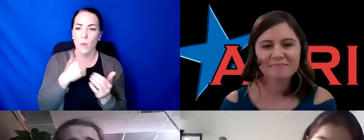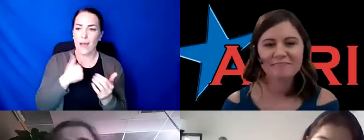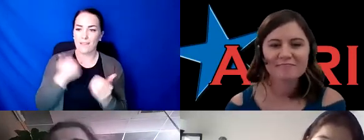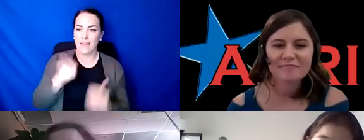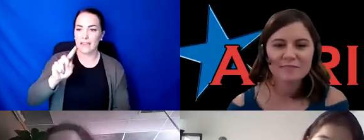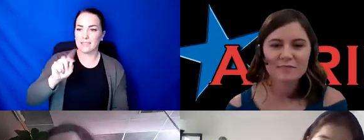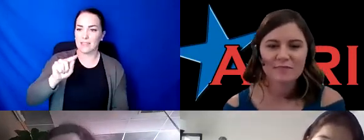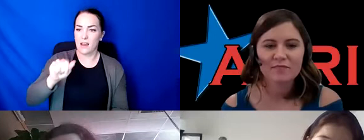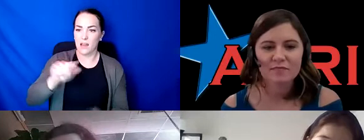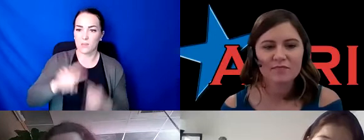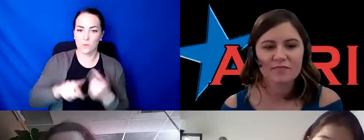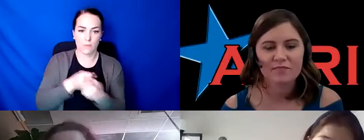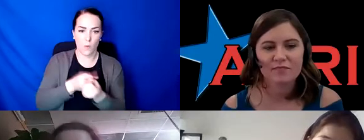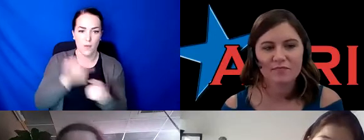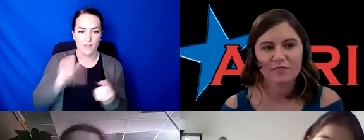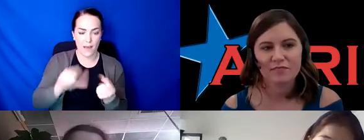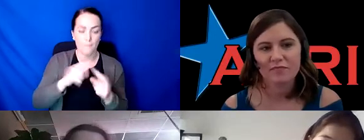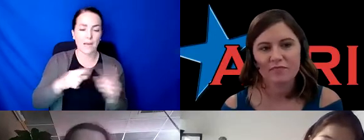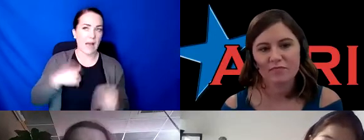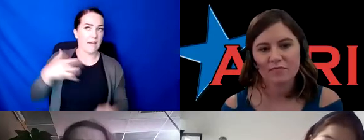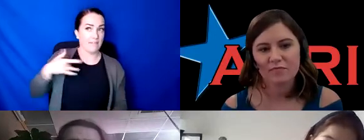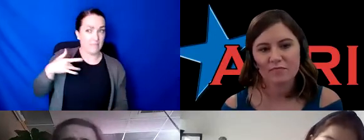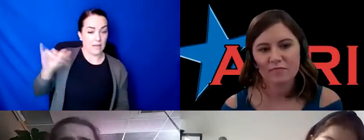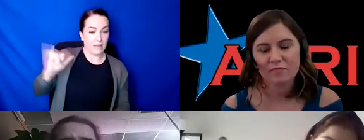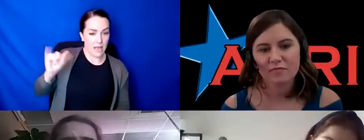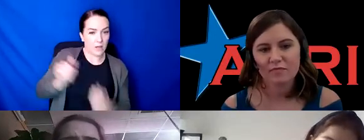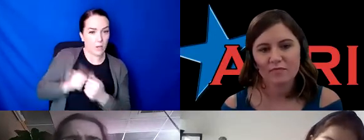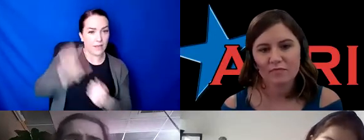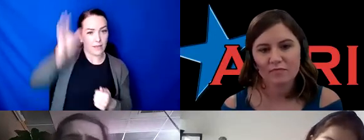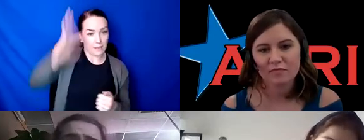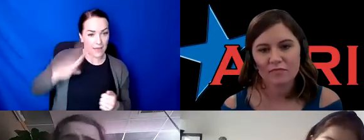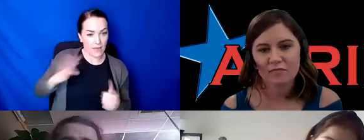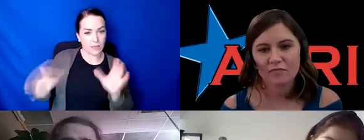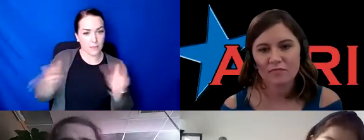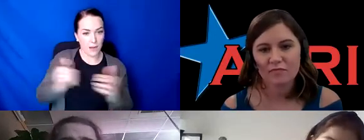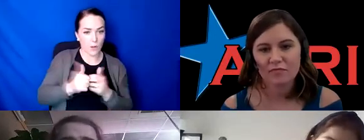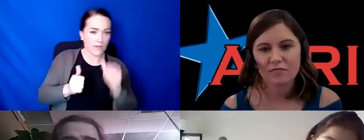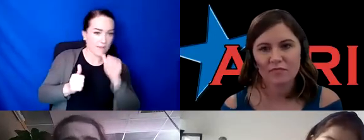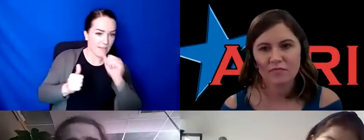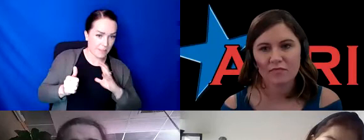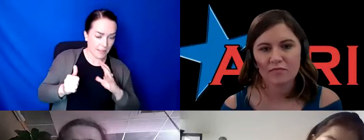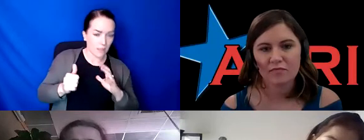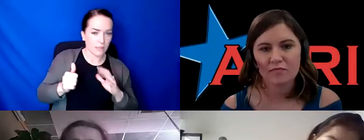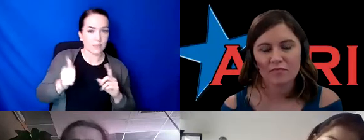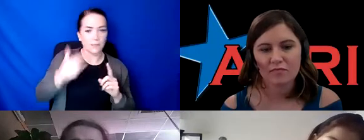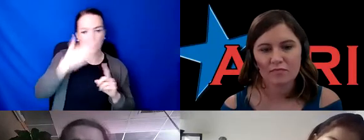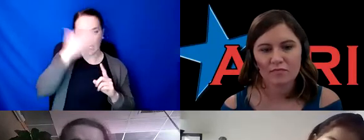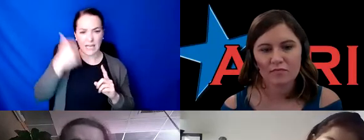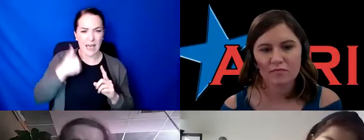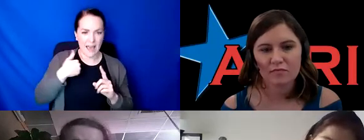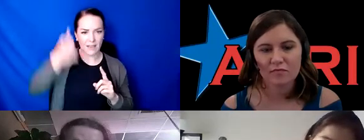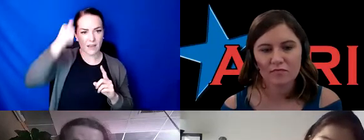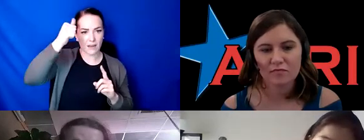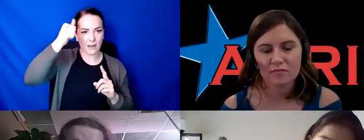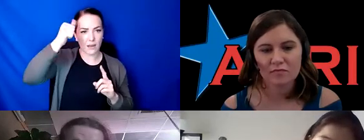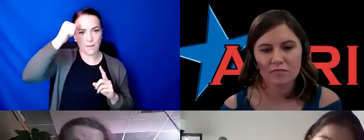but with males, as opposed to females, because there's this whole idea of I have to be